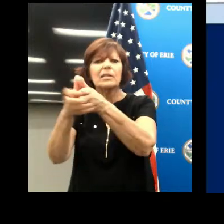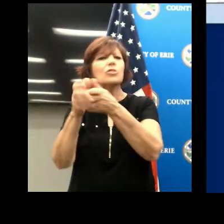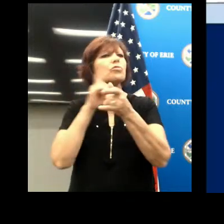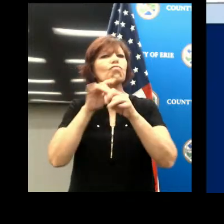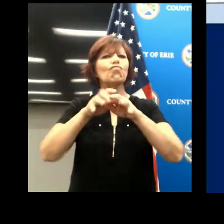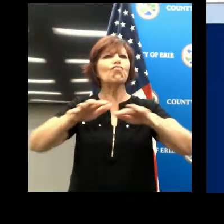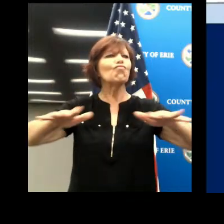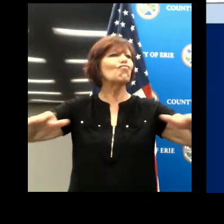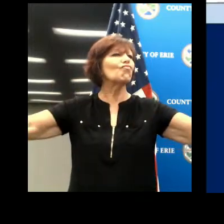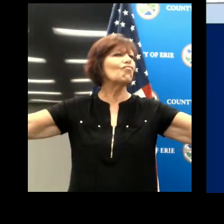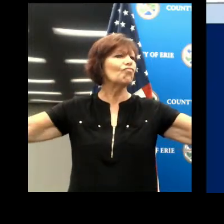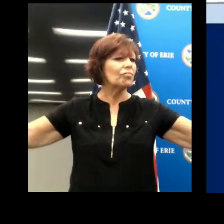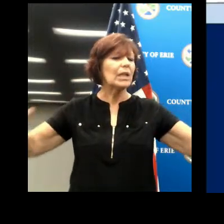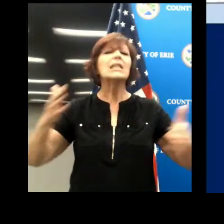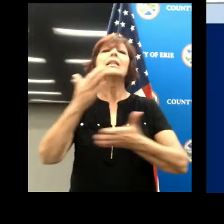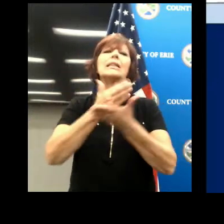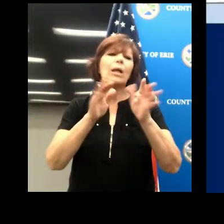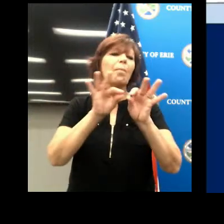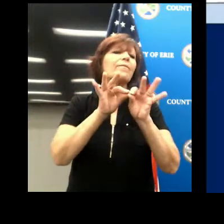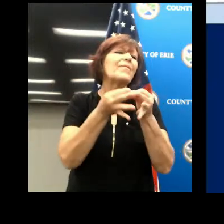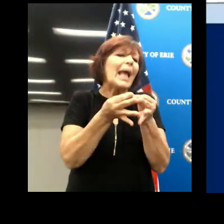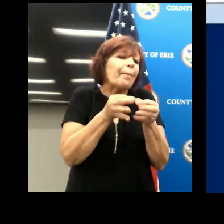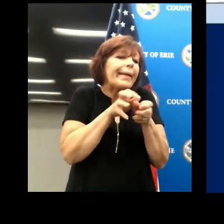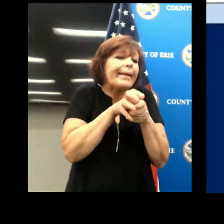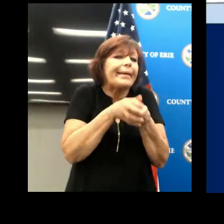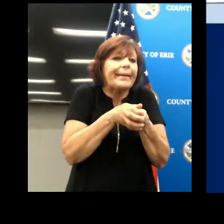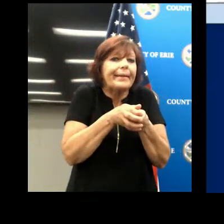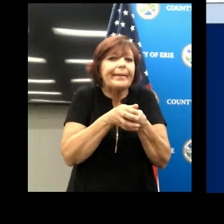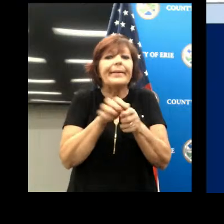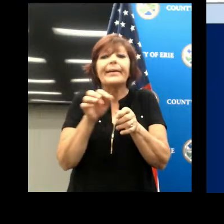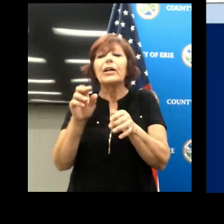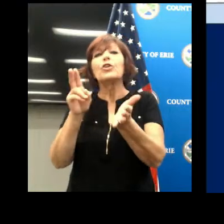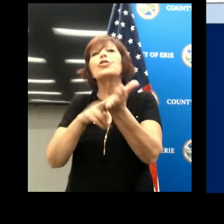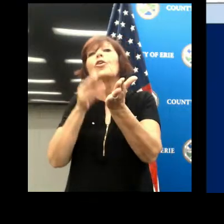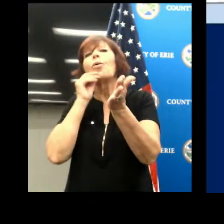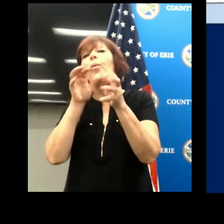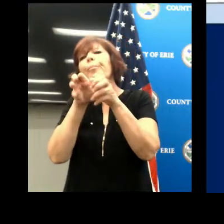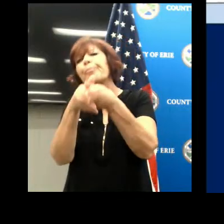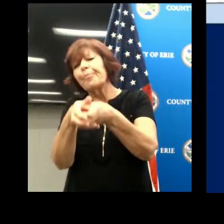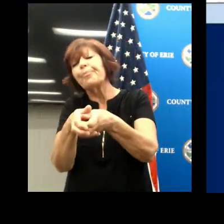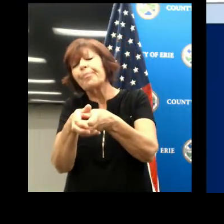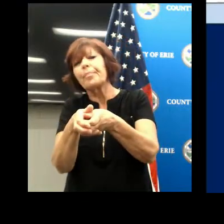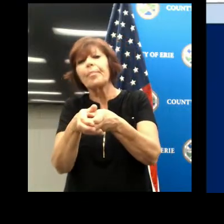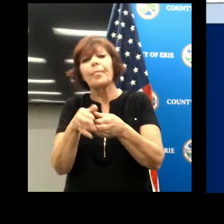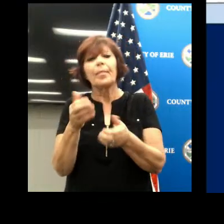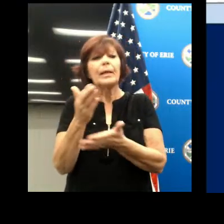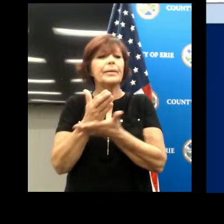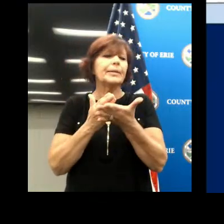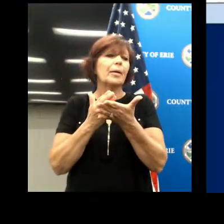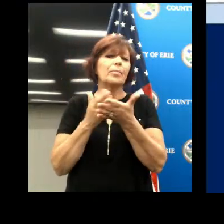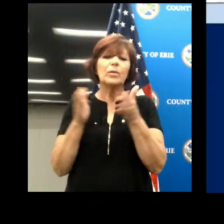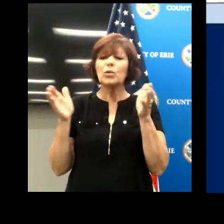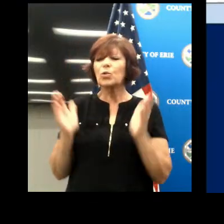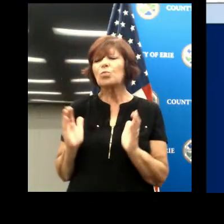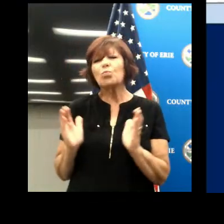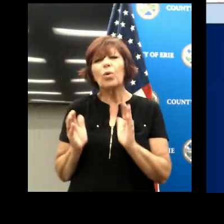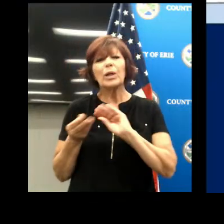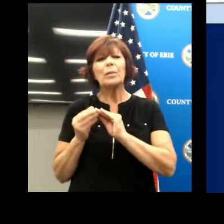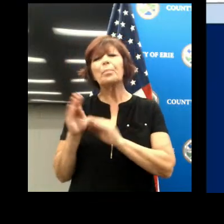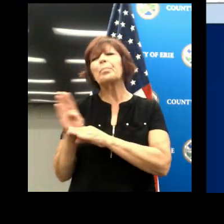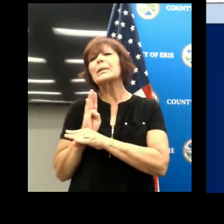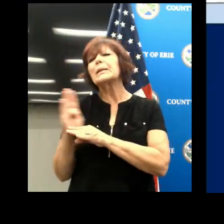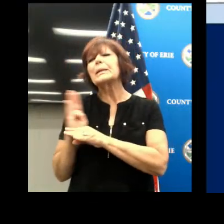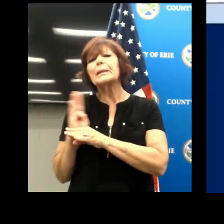County. There are some family clusters. There's some cases in nursing homes. There's some cases in smaller numbers in